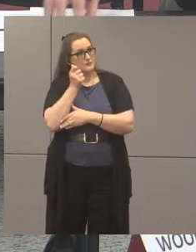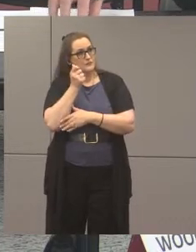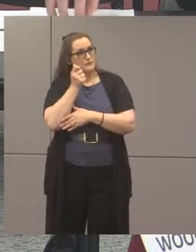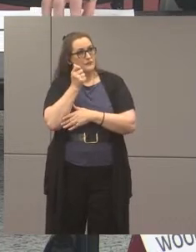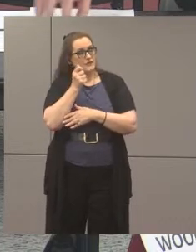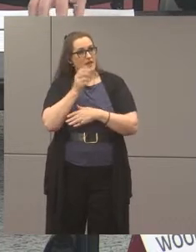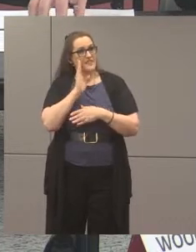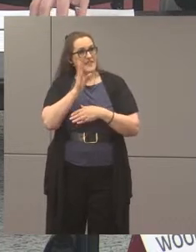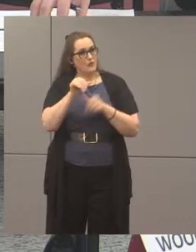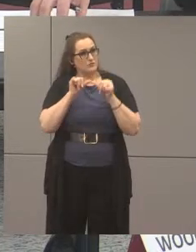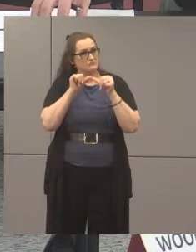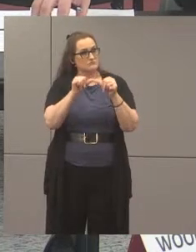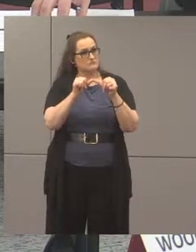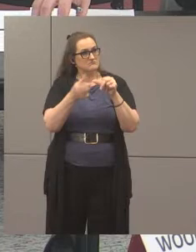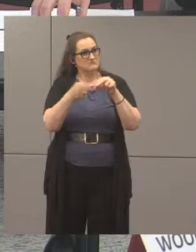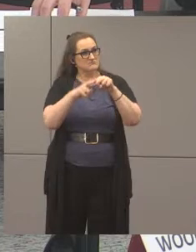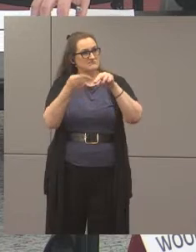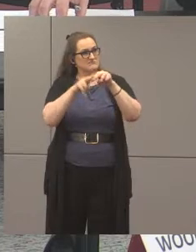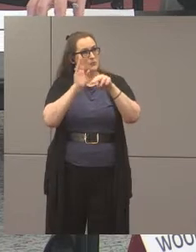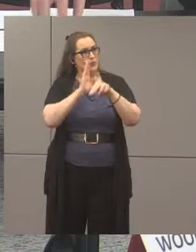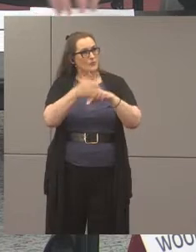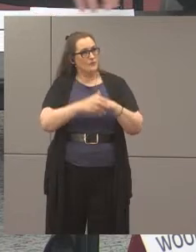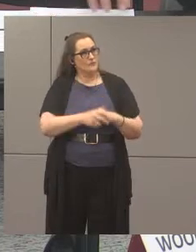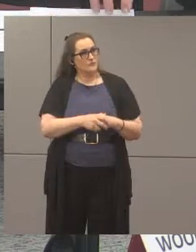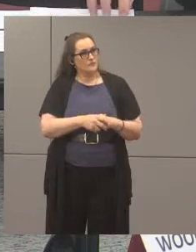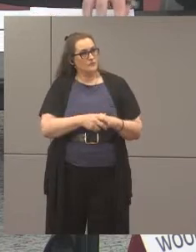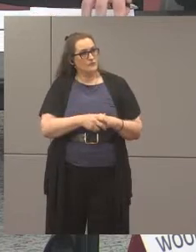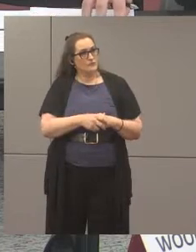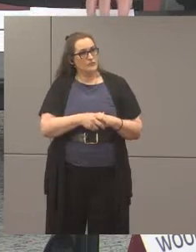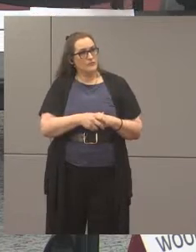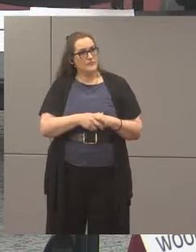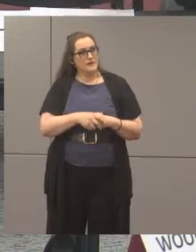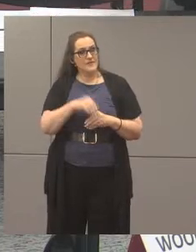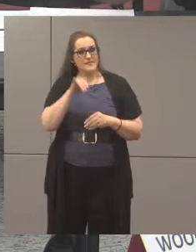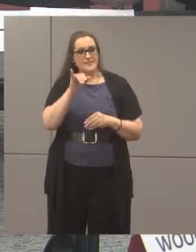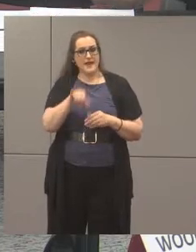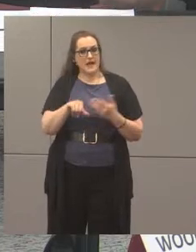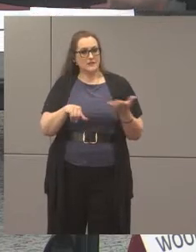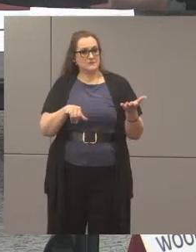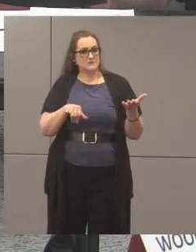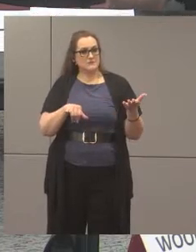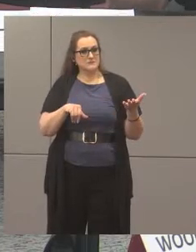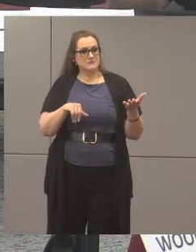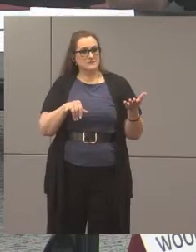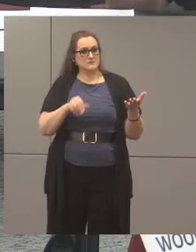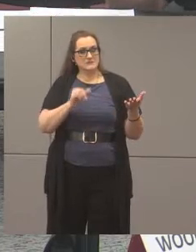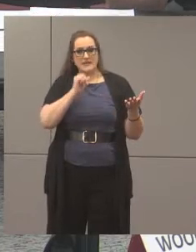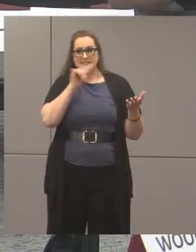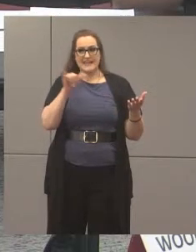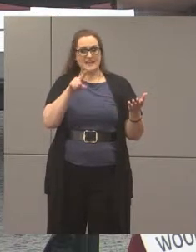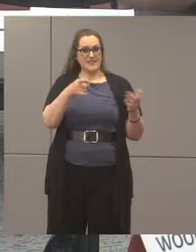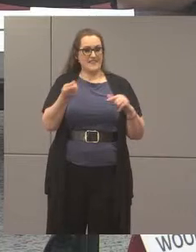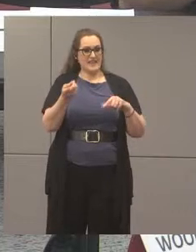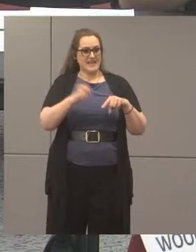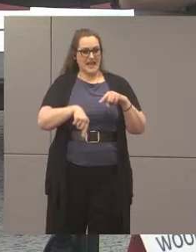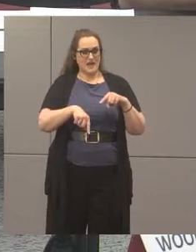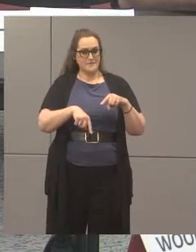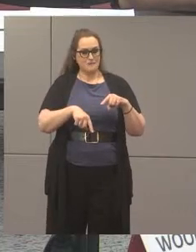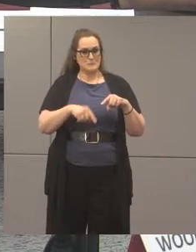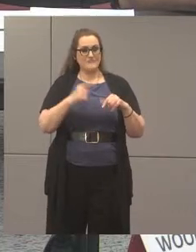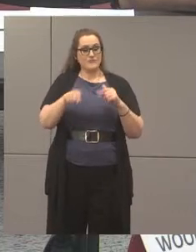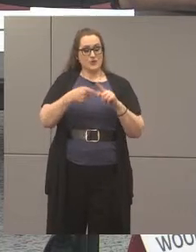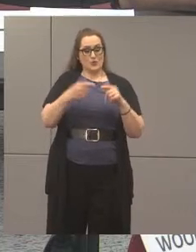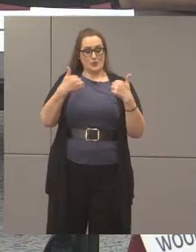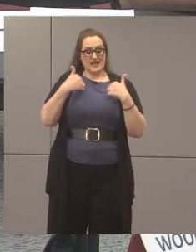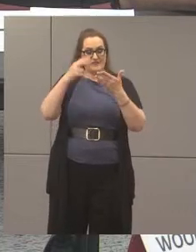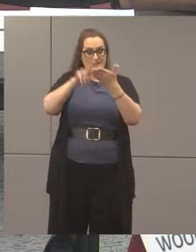that they will continue to increase these. That it's not like they can't, once we